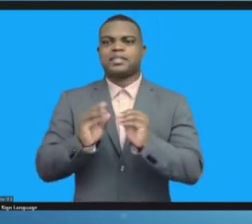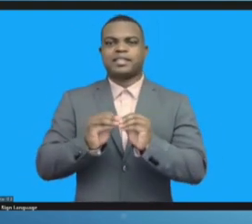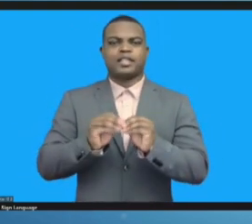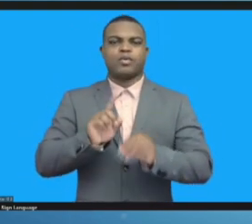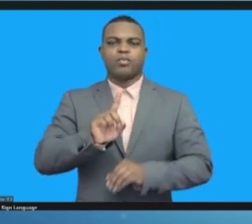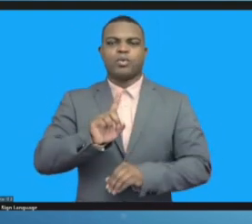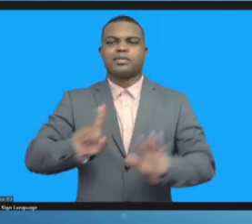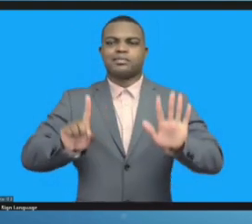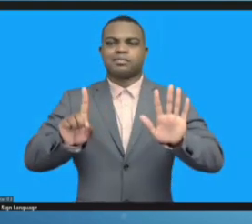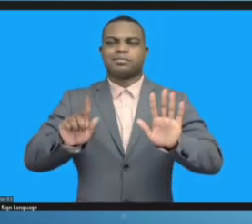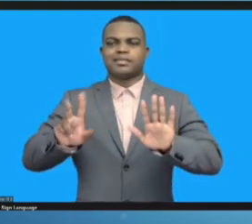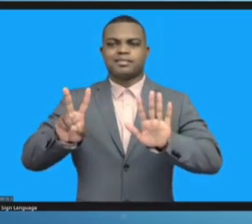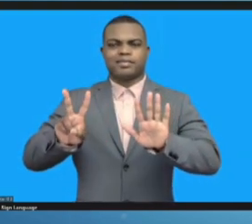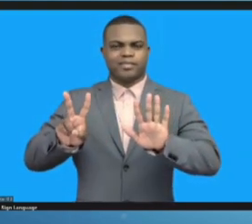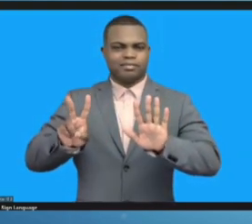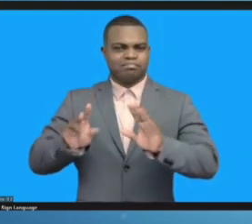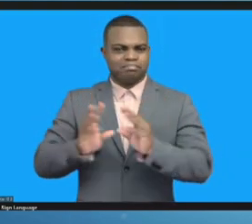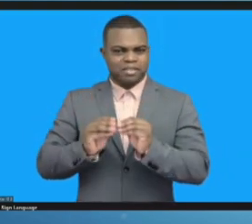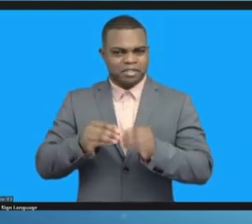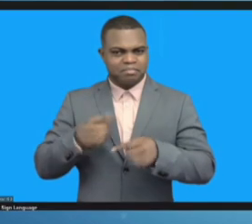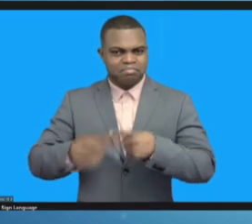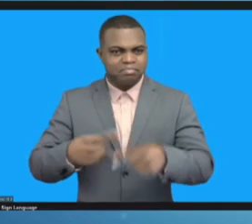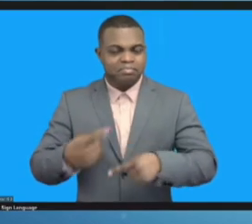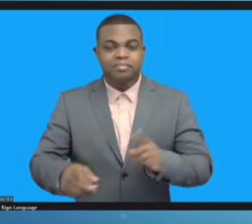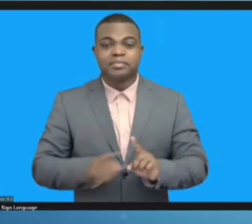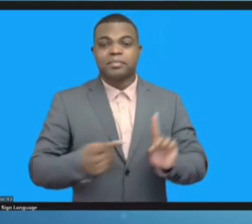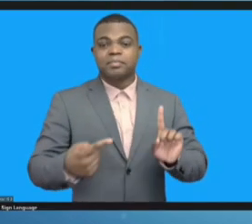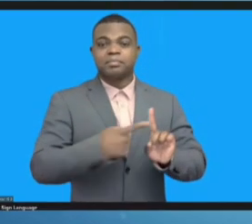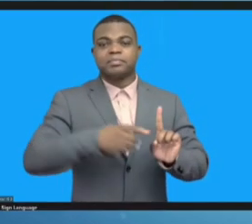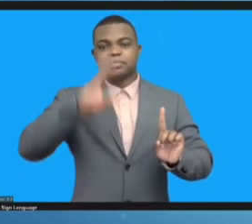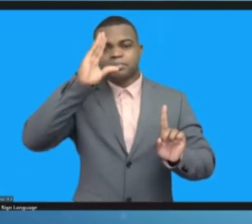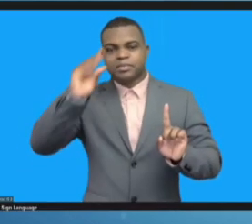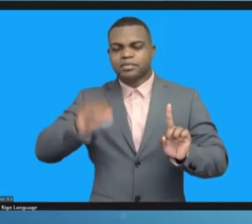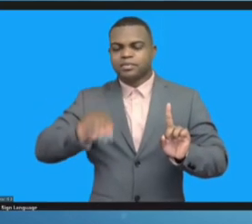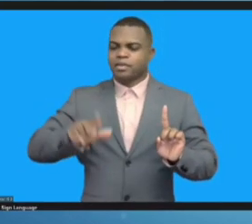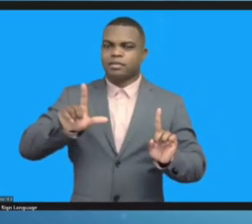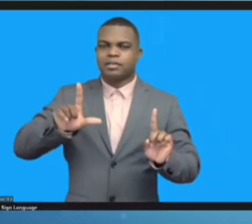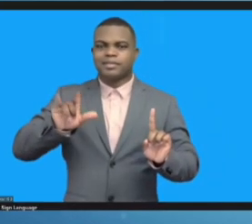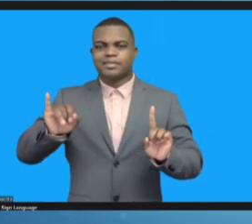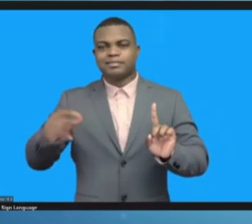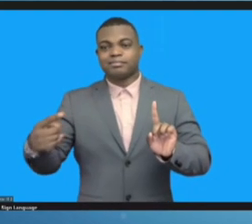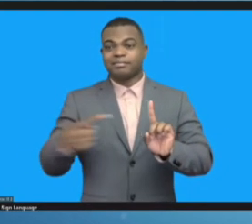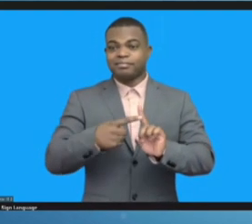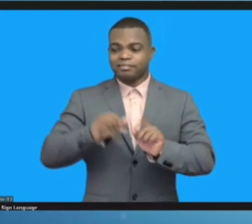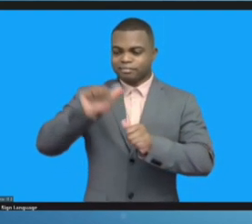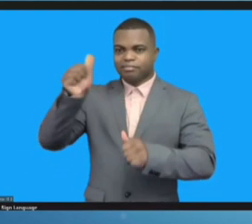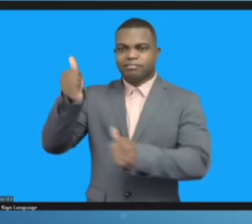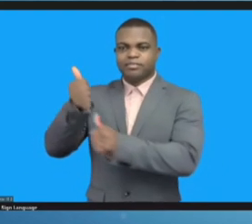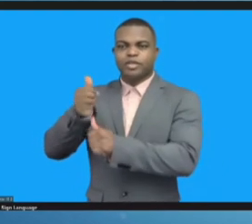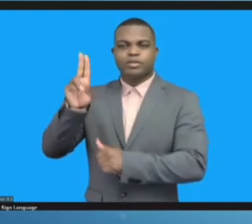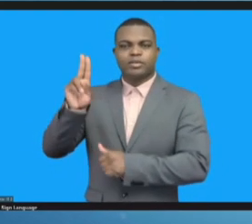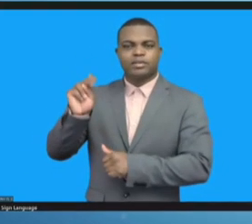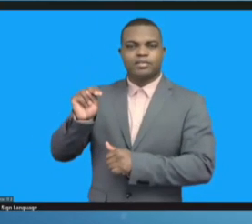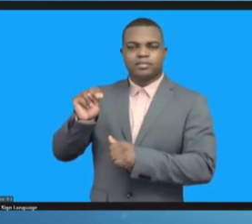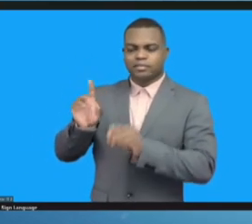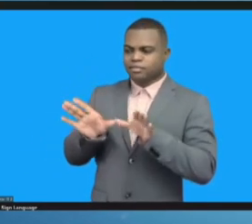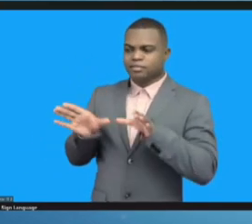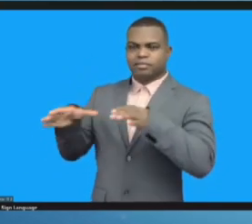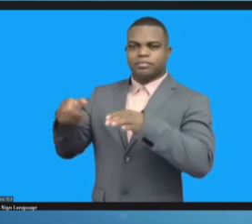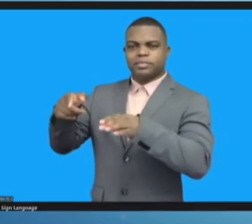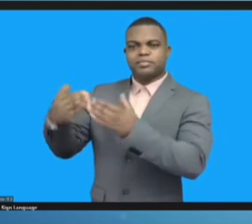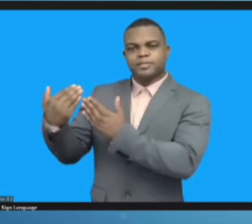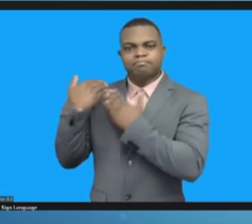Economic Commission for Africa, UNECA. Excellency Ministers, State Ministers,